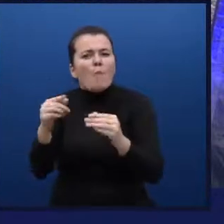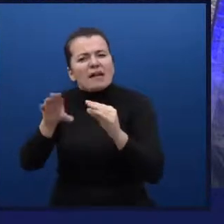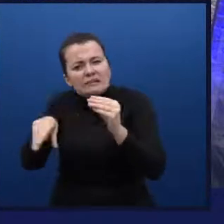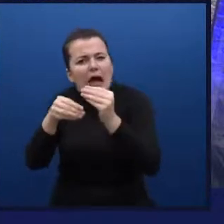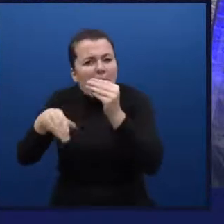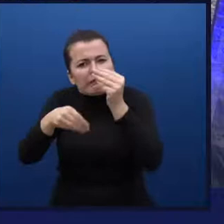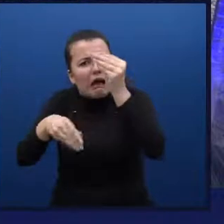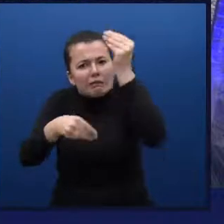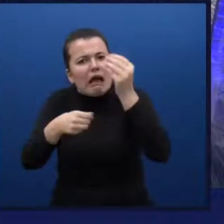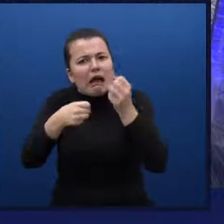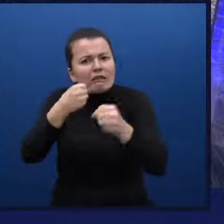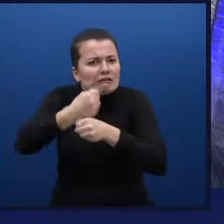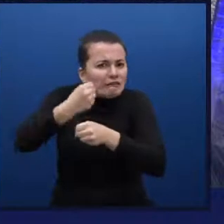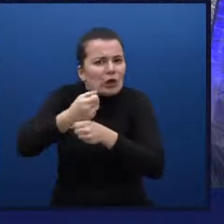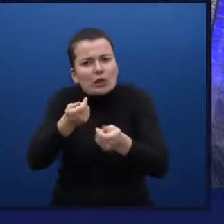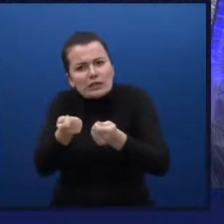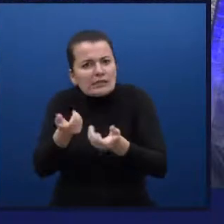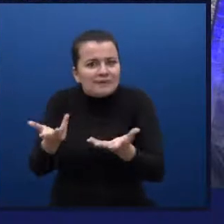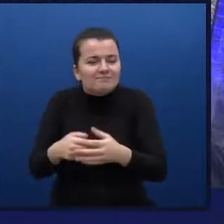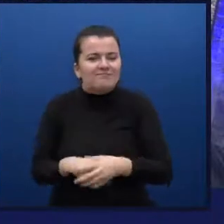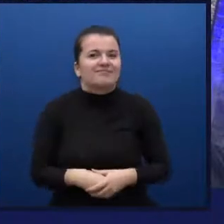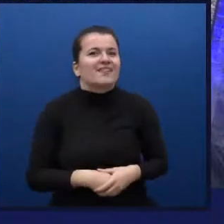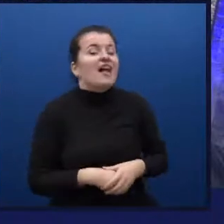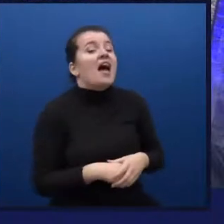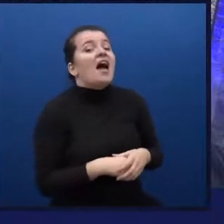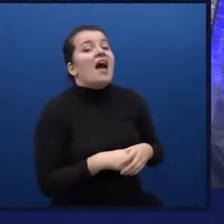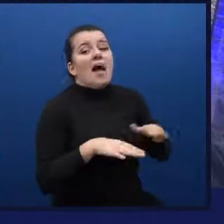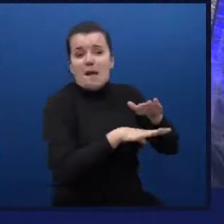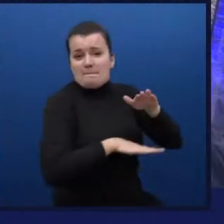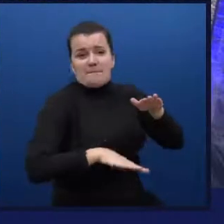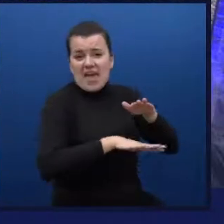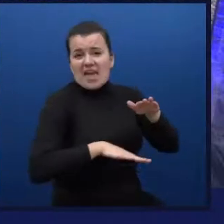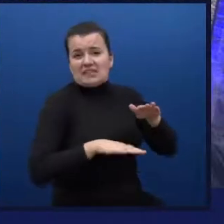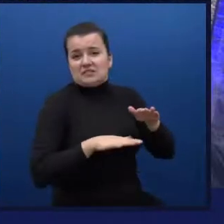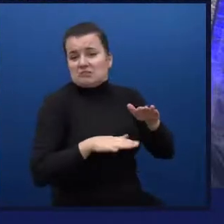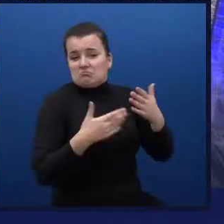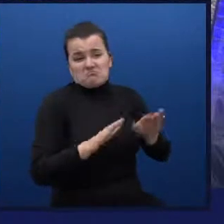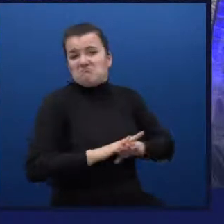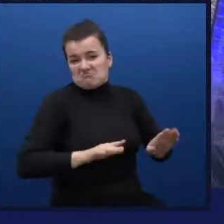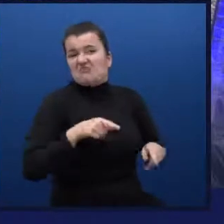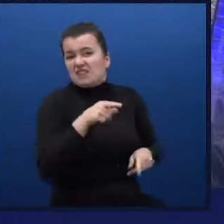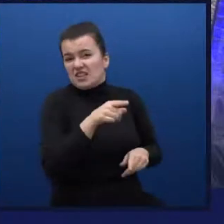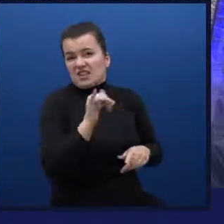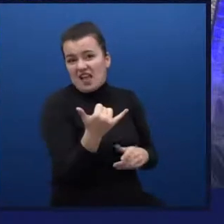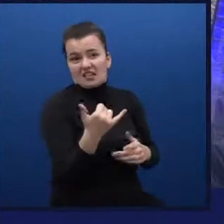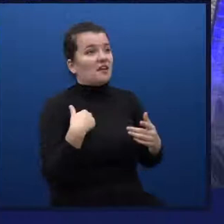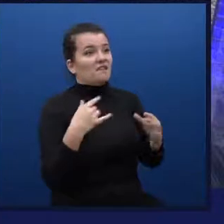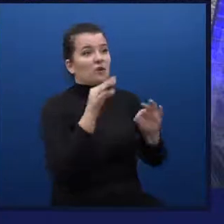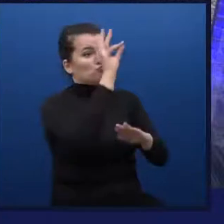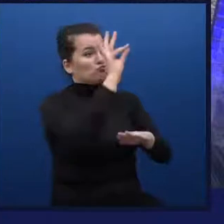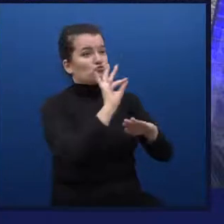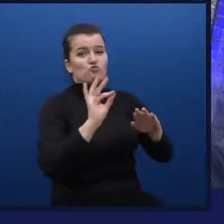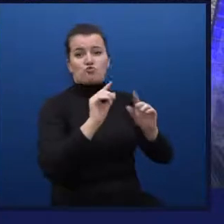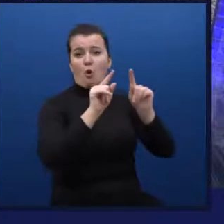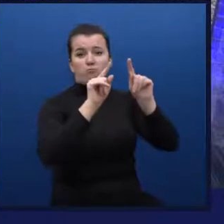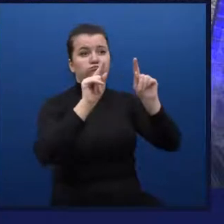Well, on the sort of base level, no. If you have that basic drawing, we can give you a basic building, and once